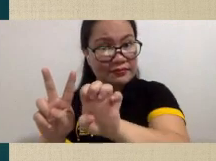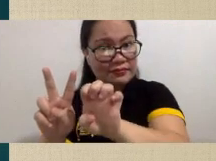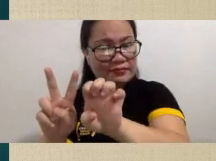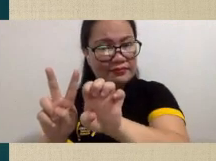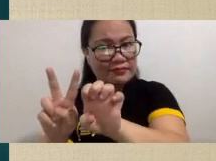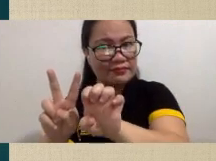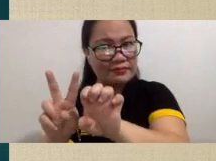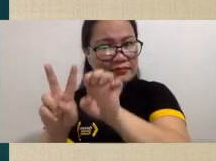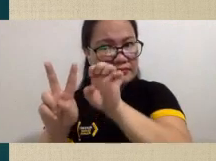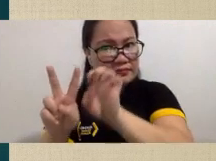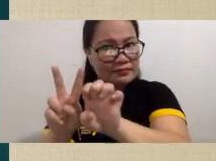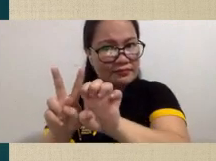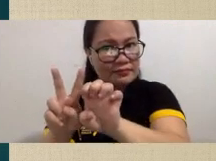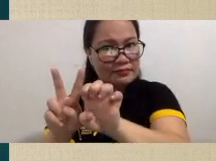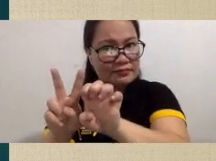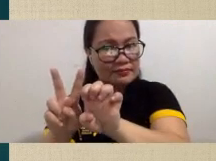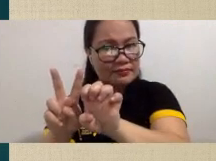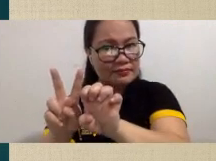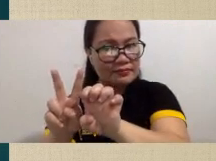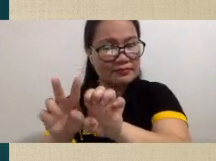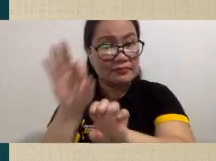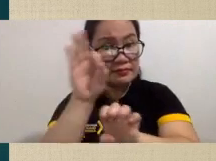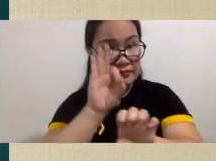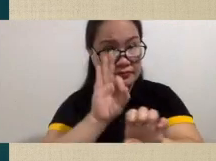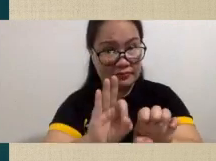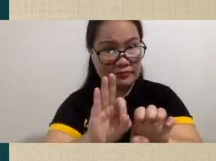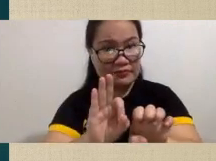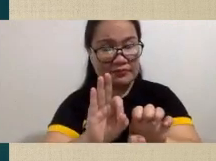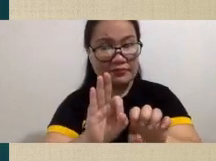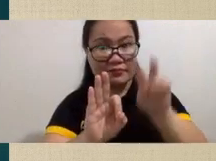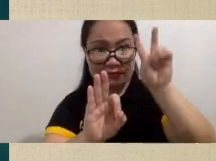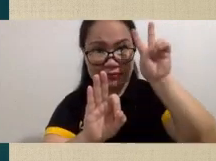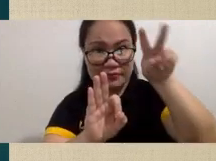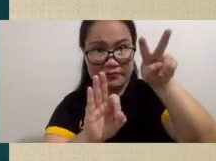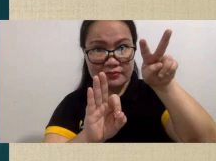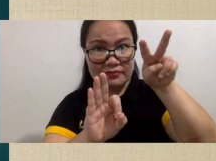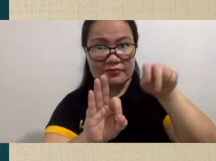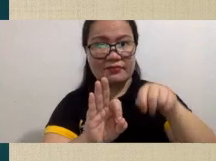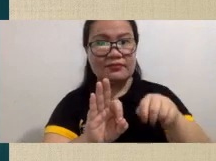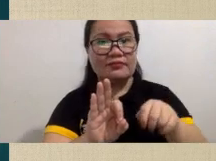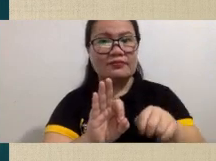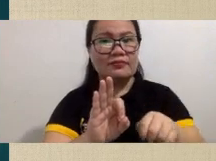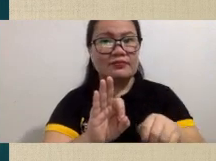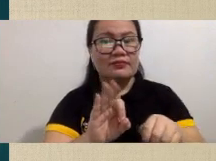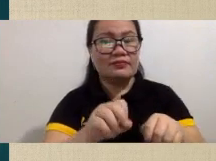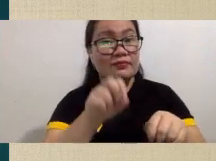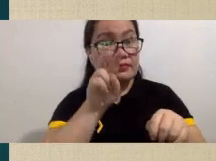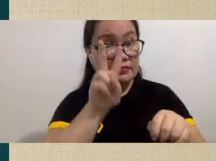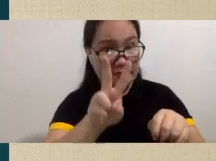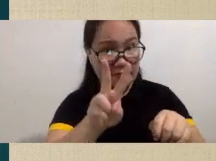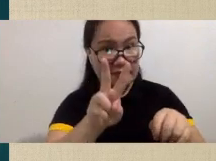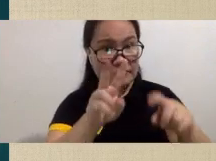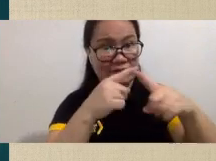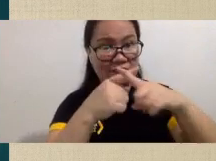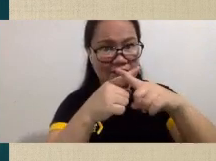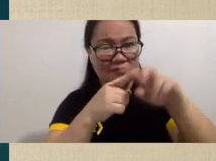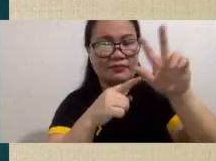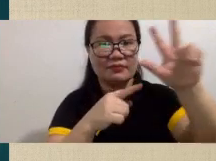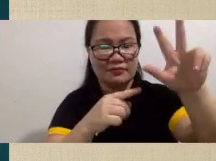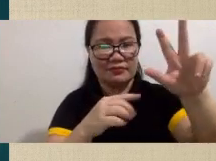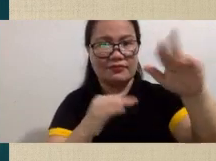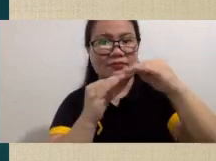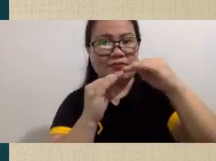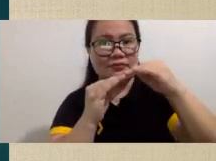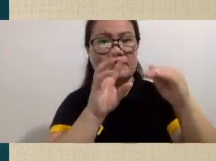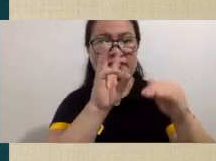then, e. E kasi e cube lang naman yon. And then, f squared kasi yung squared natin dito, 2